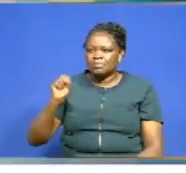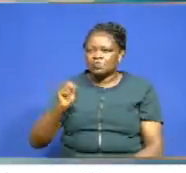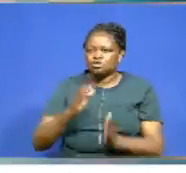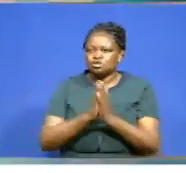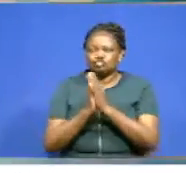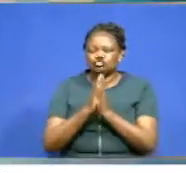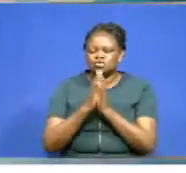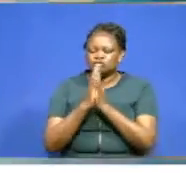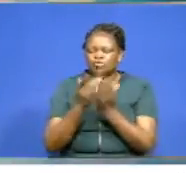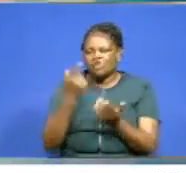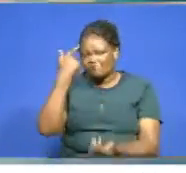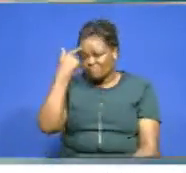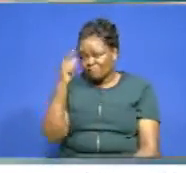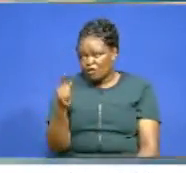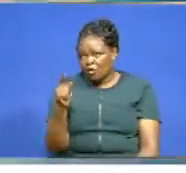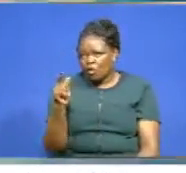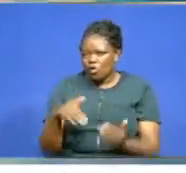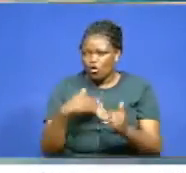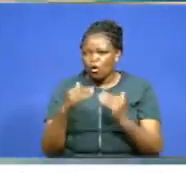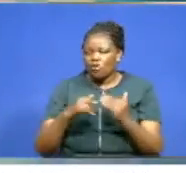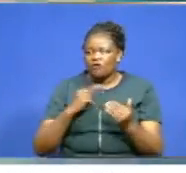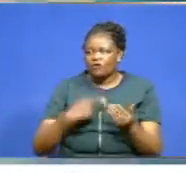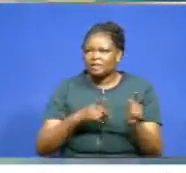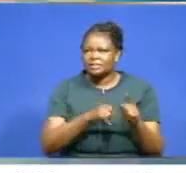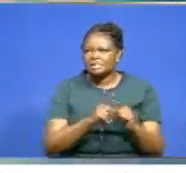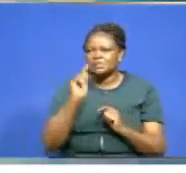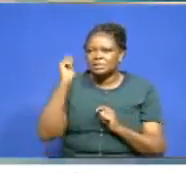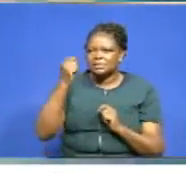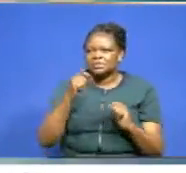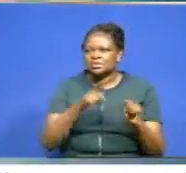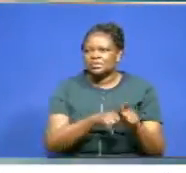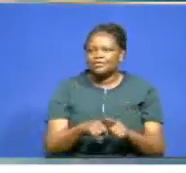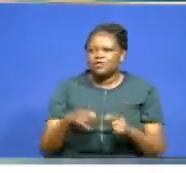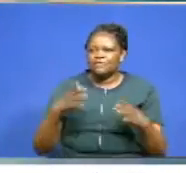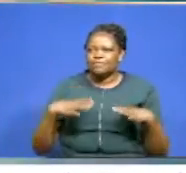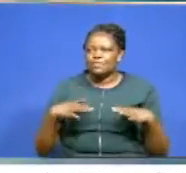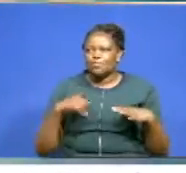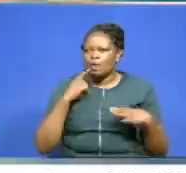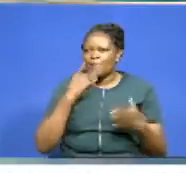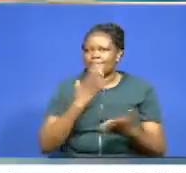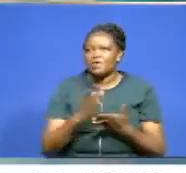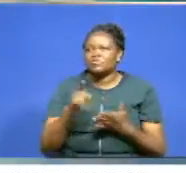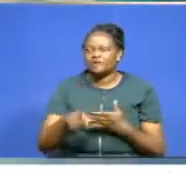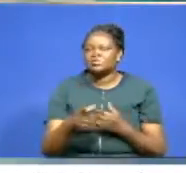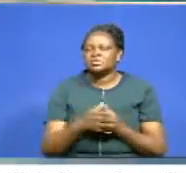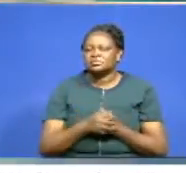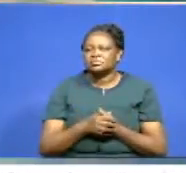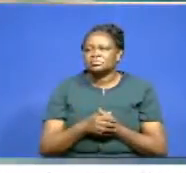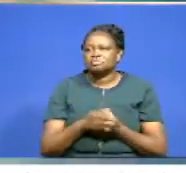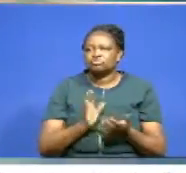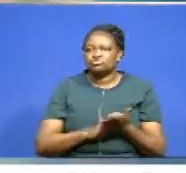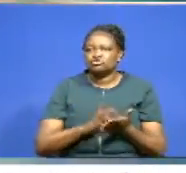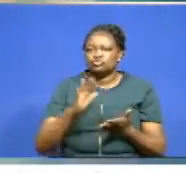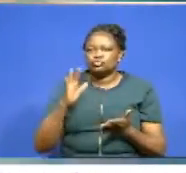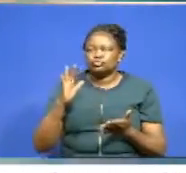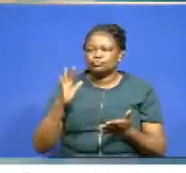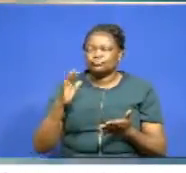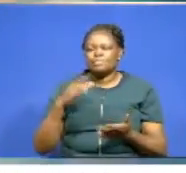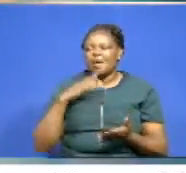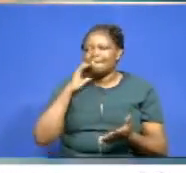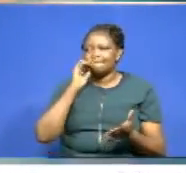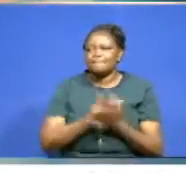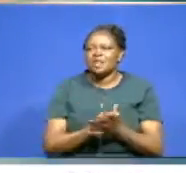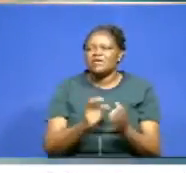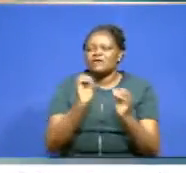for all of us as Kenyans, and there are those people who are part of that glory. Mm. And I don't believe